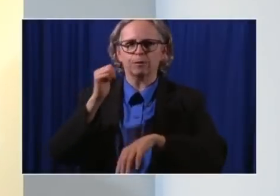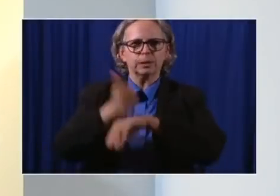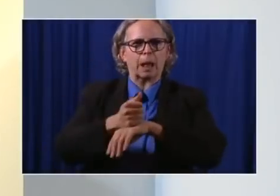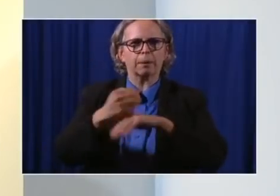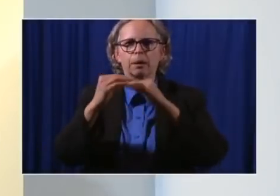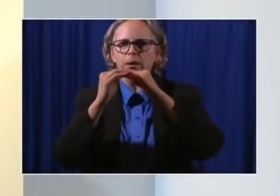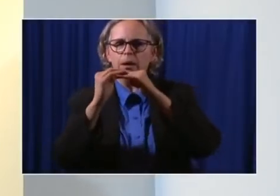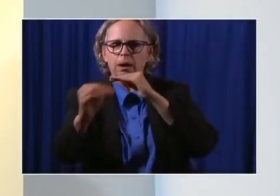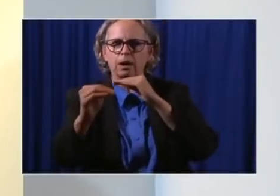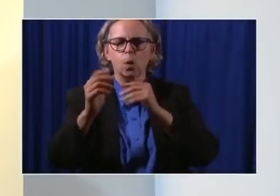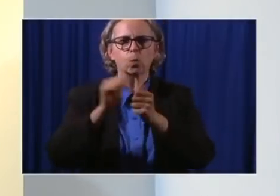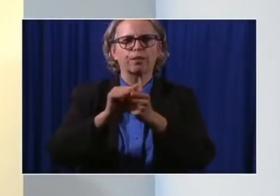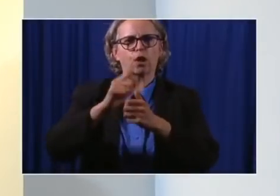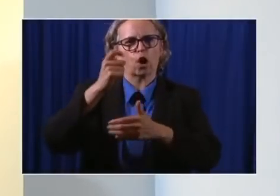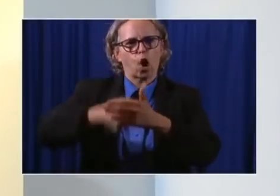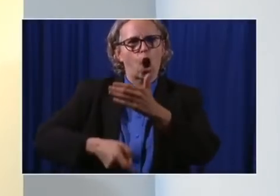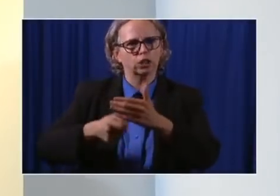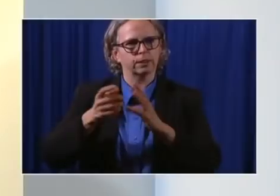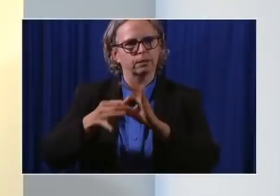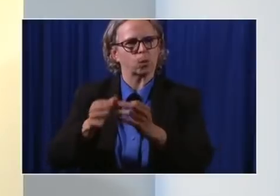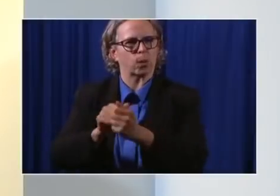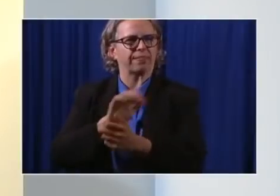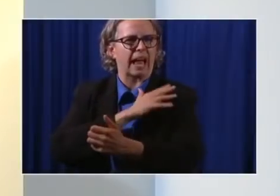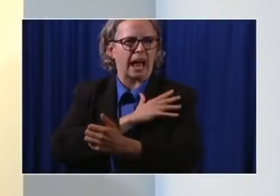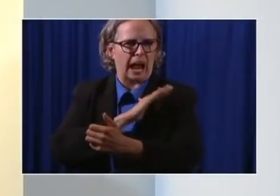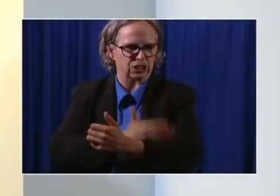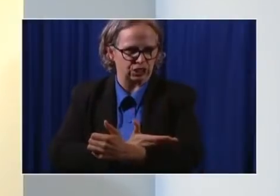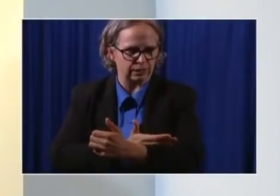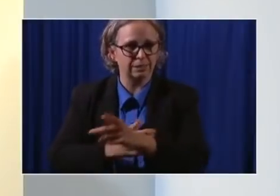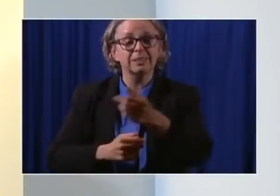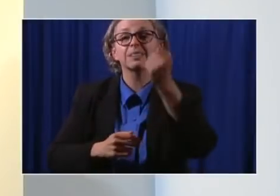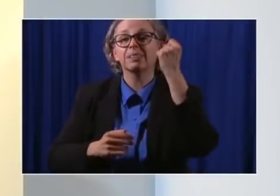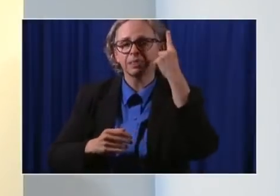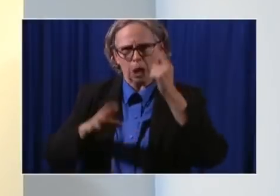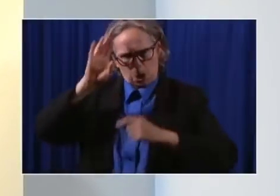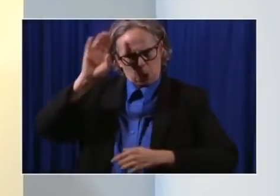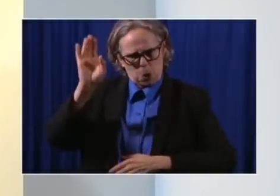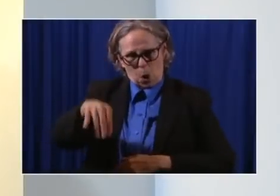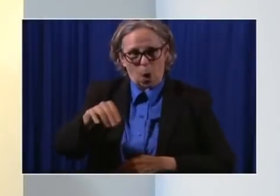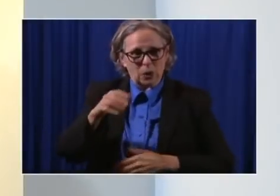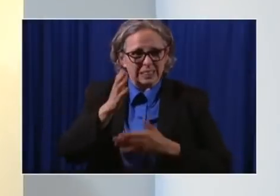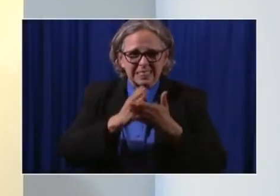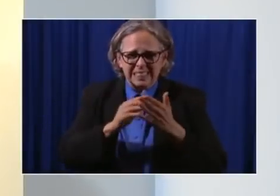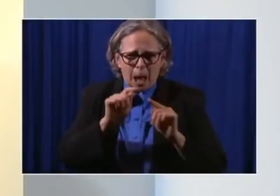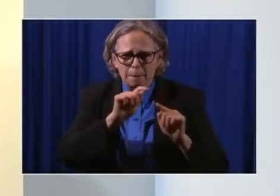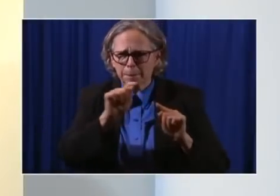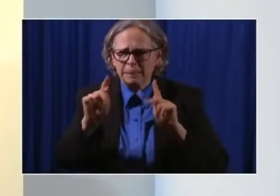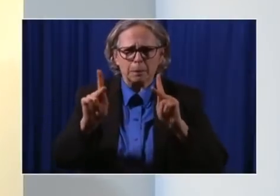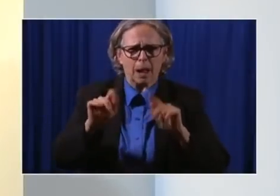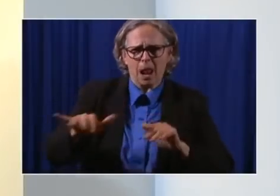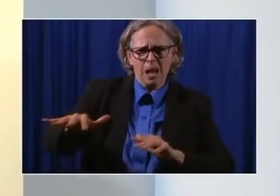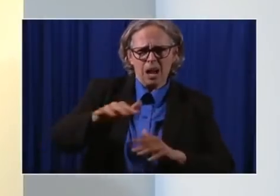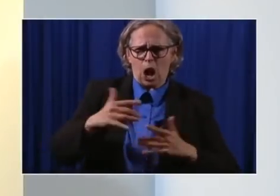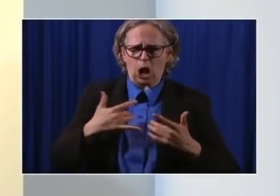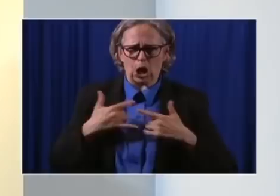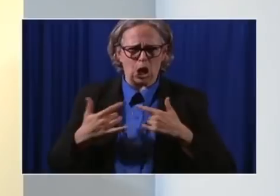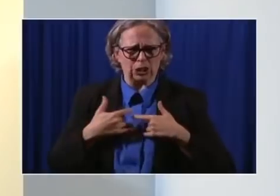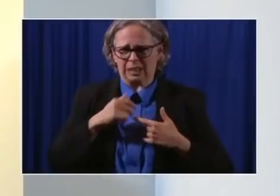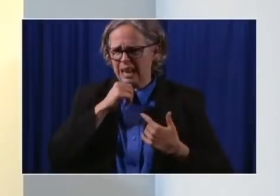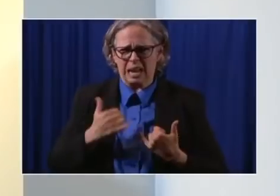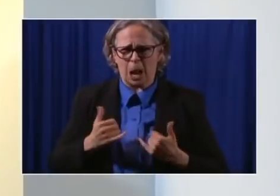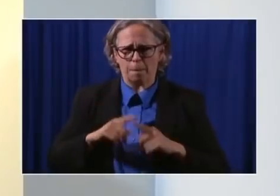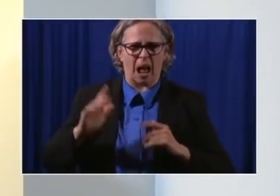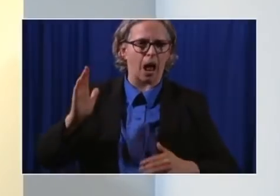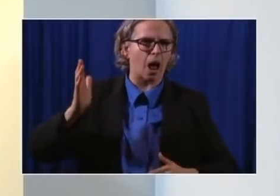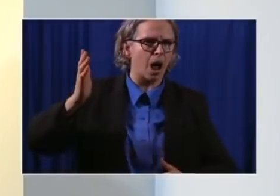there's a concern among some that exist, and probably not during a recession, but after we get out of a recession, that the